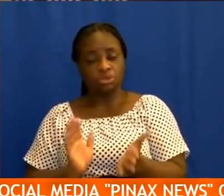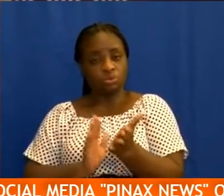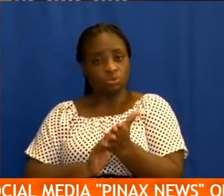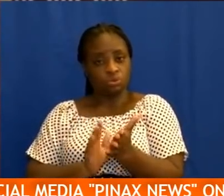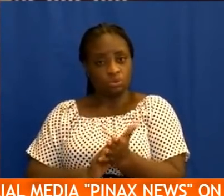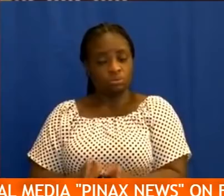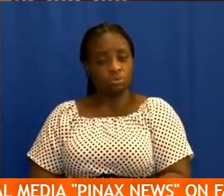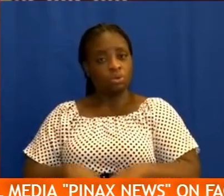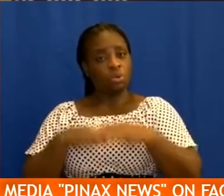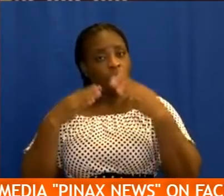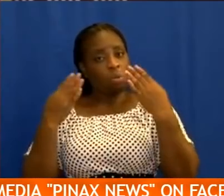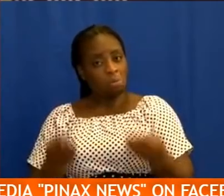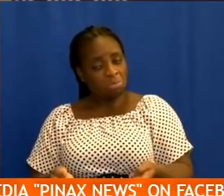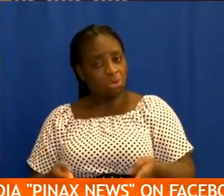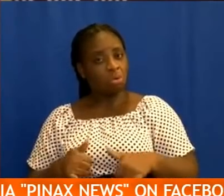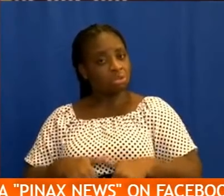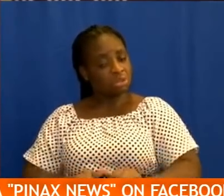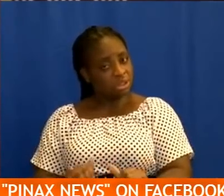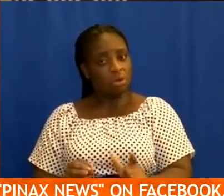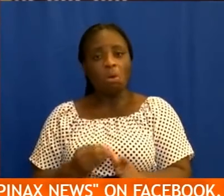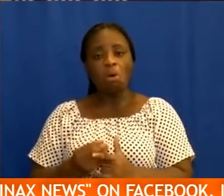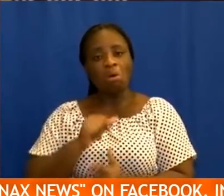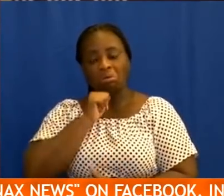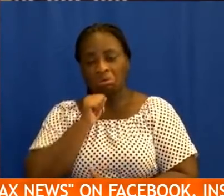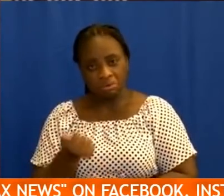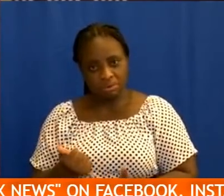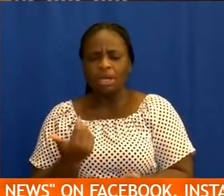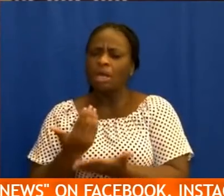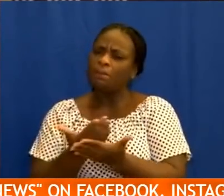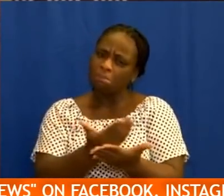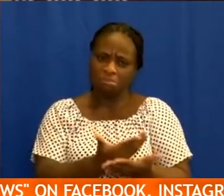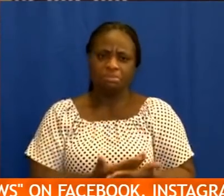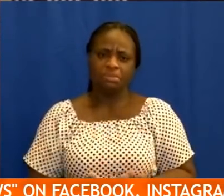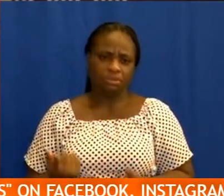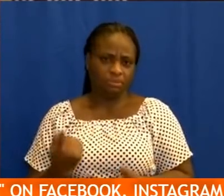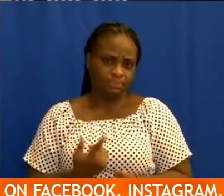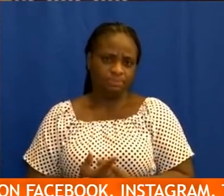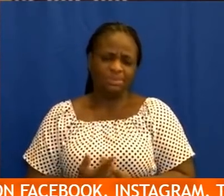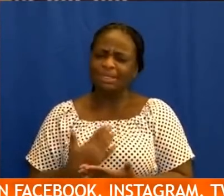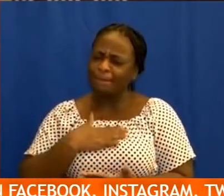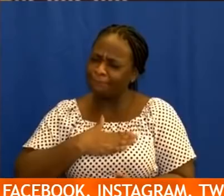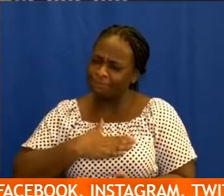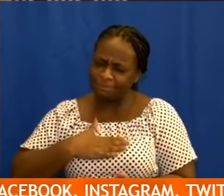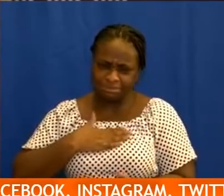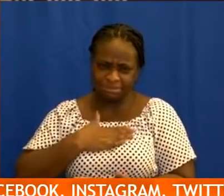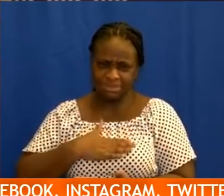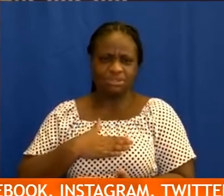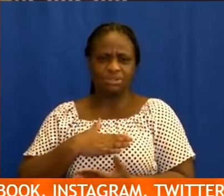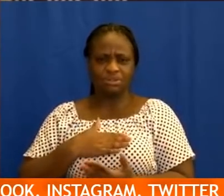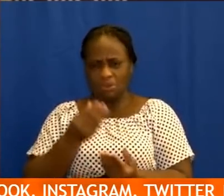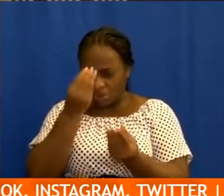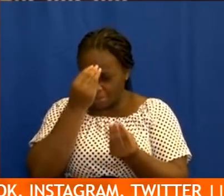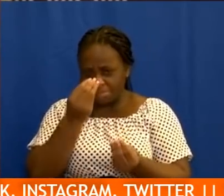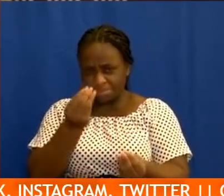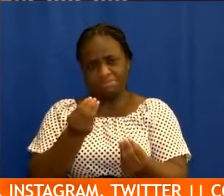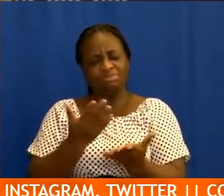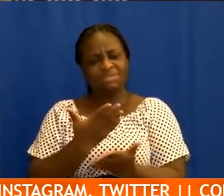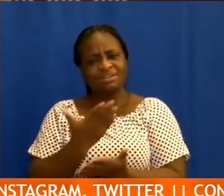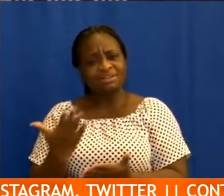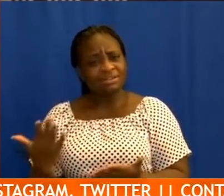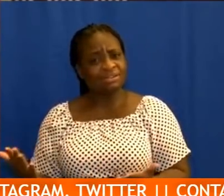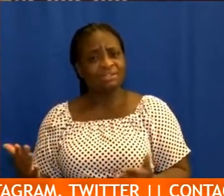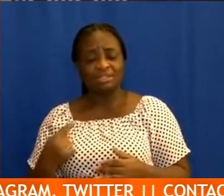our schools will remain open. I'm pleading with you. Please observe the COVID-19